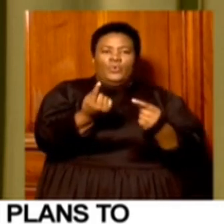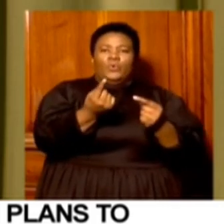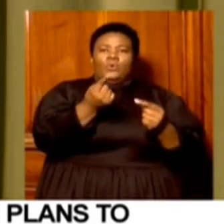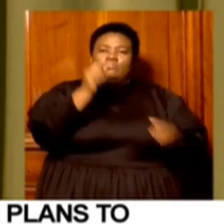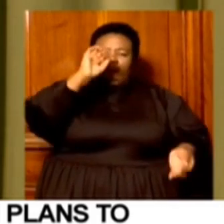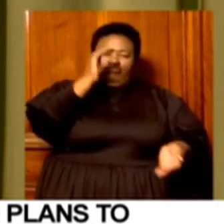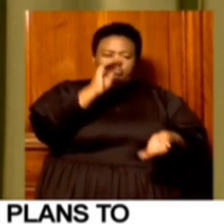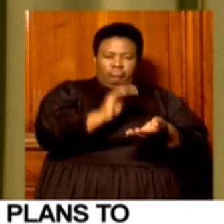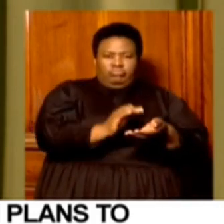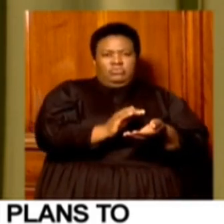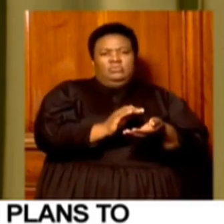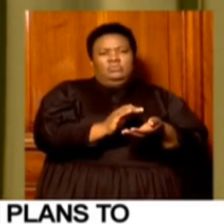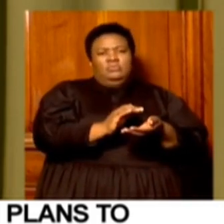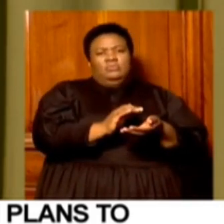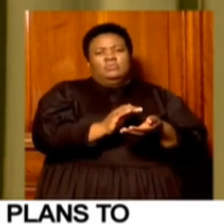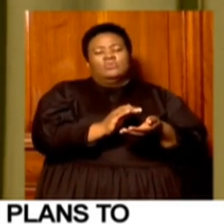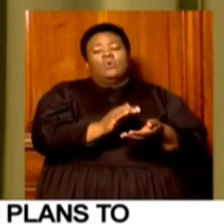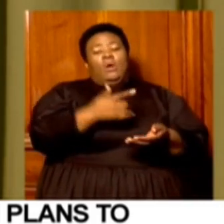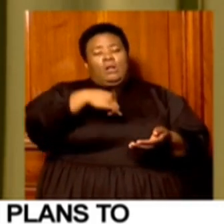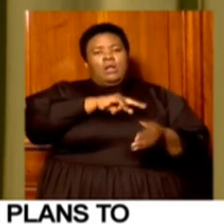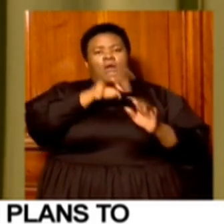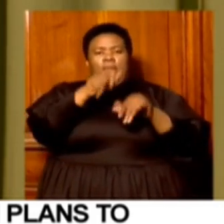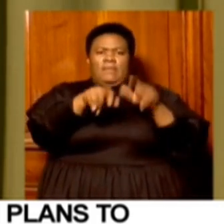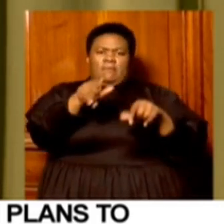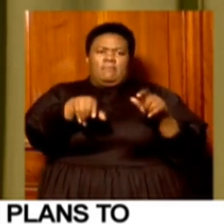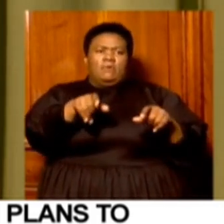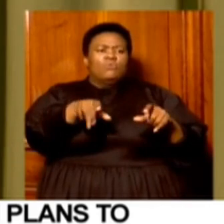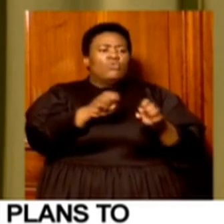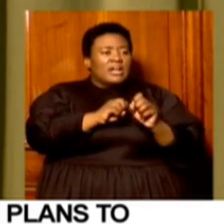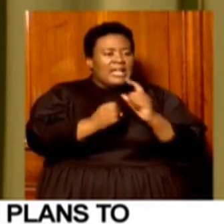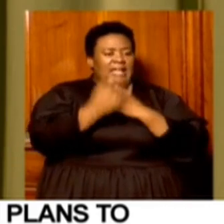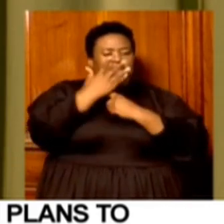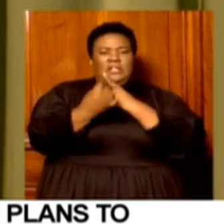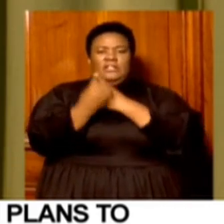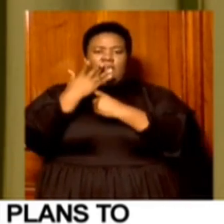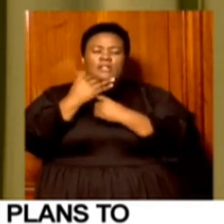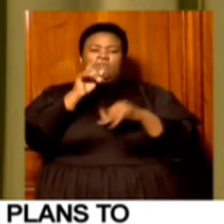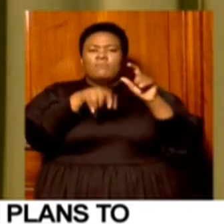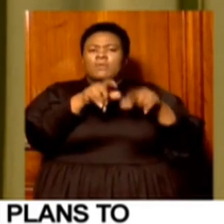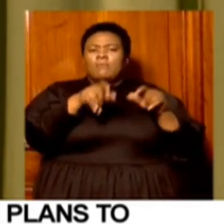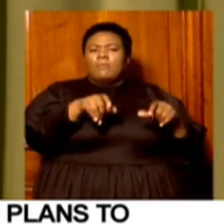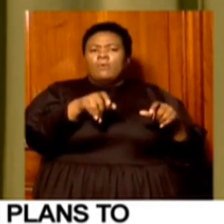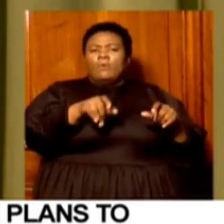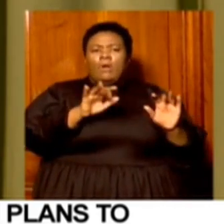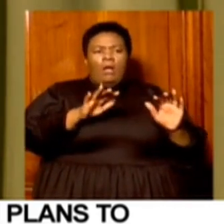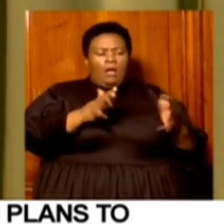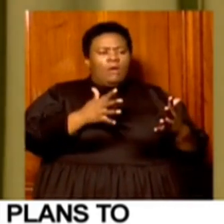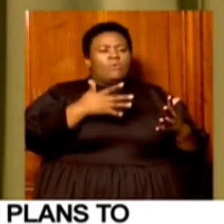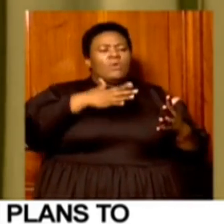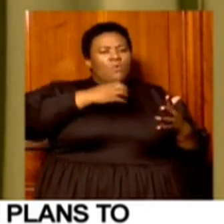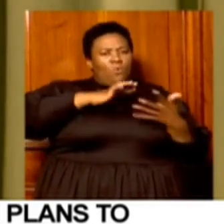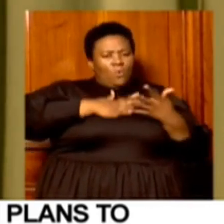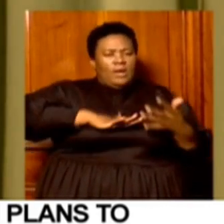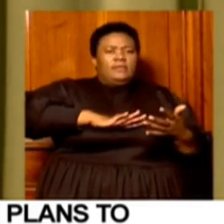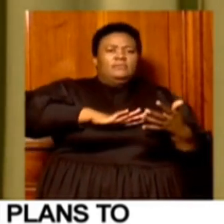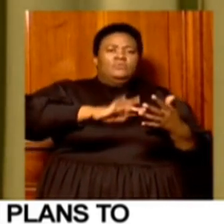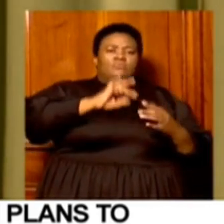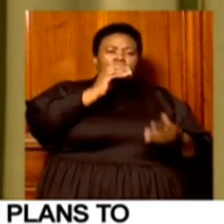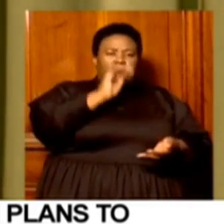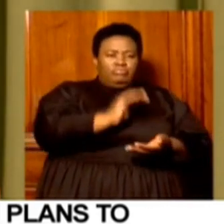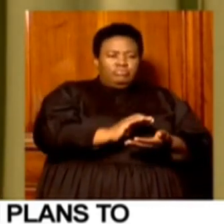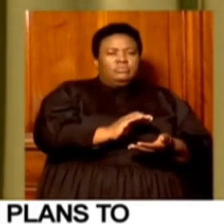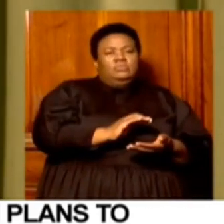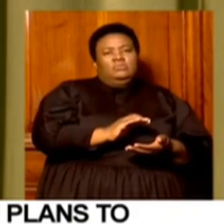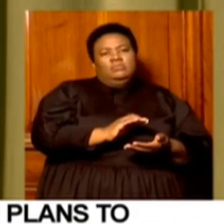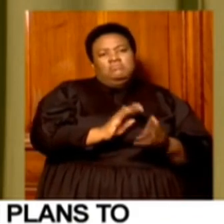the effect of it on our people and everybody. And don't talk about corona as if it is something out there. It is living amongst us